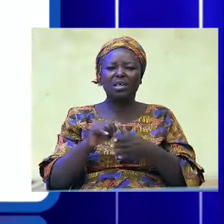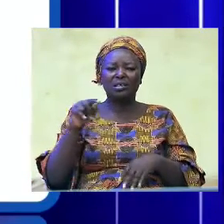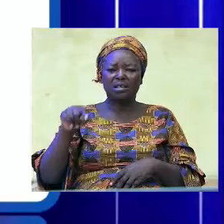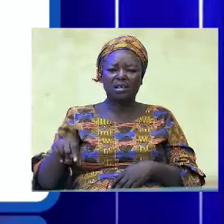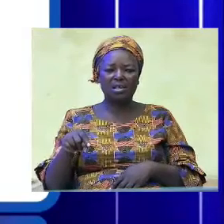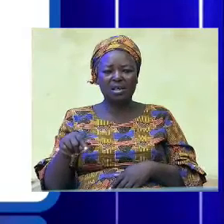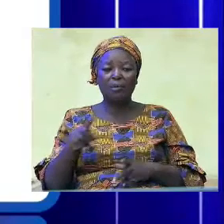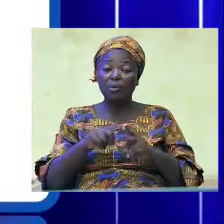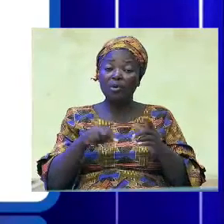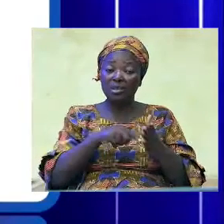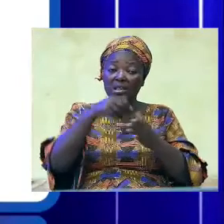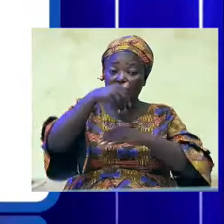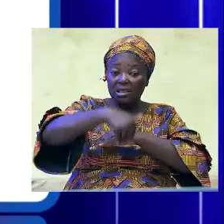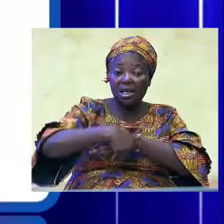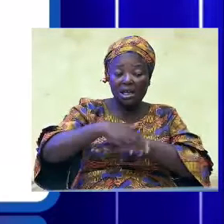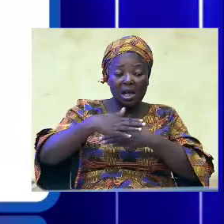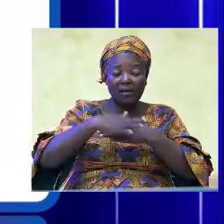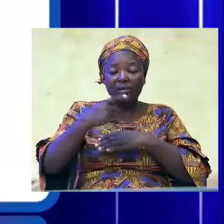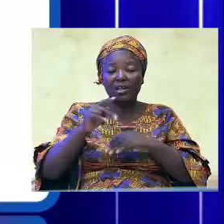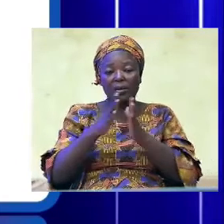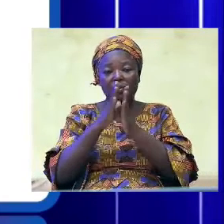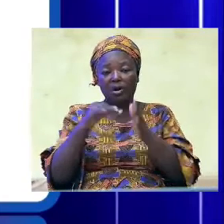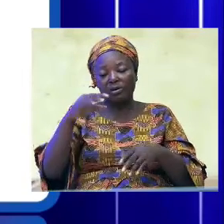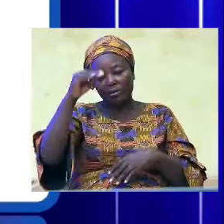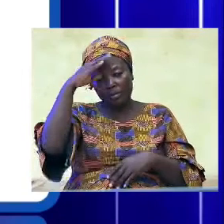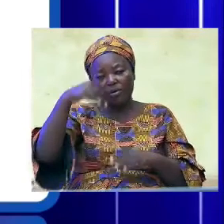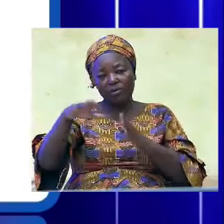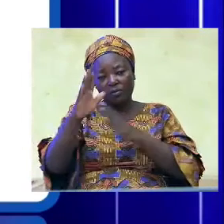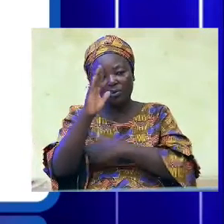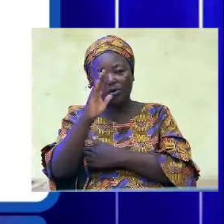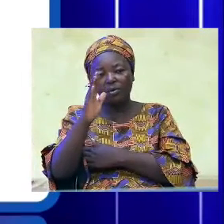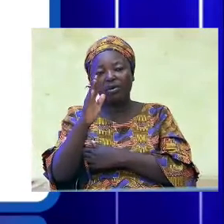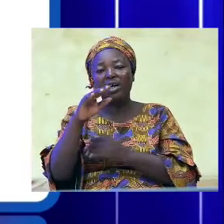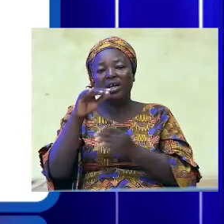off got miraculously healed